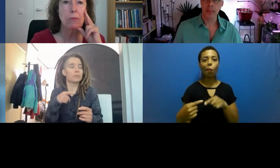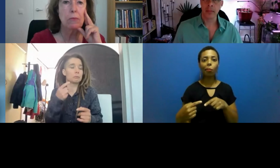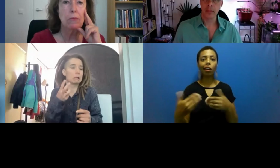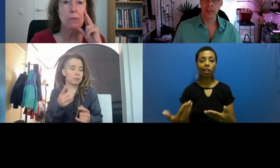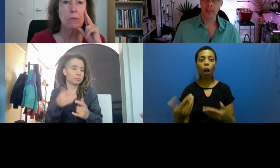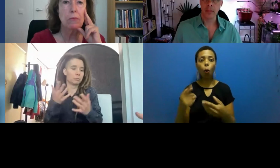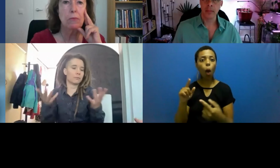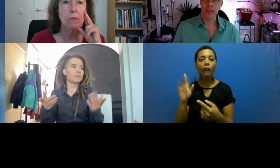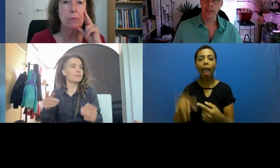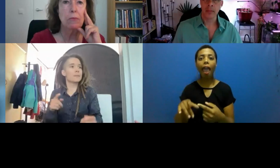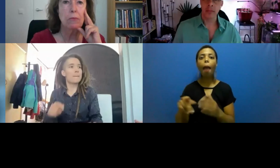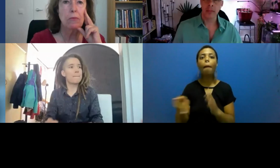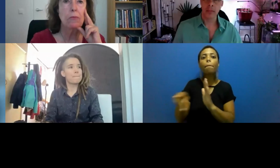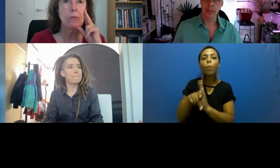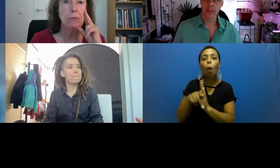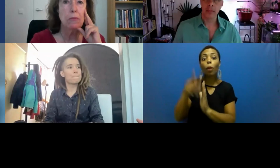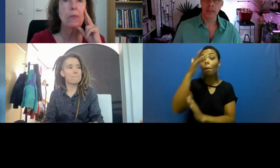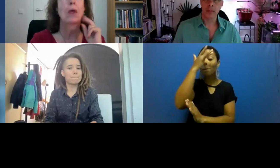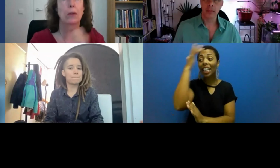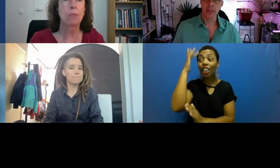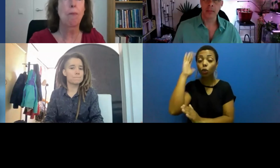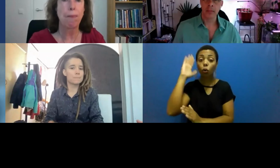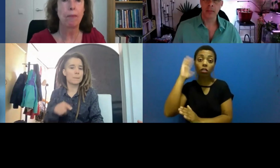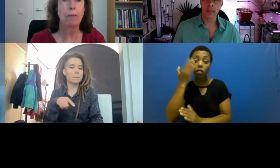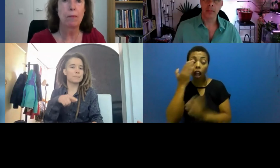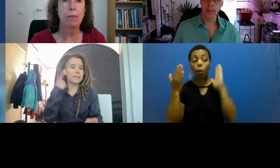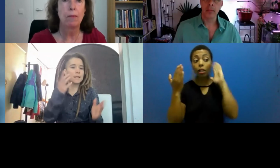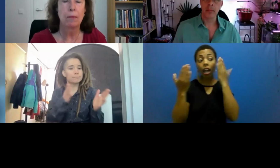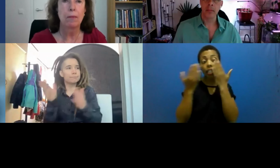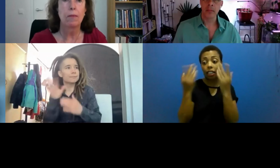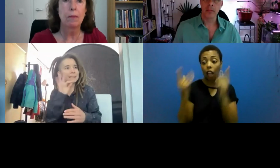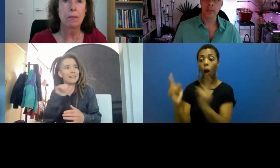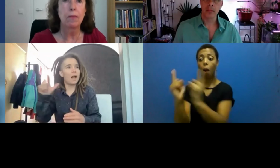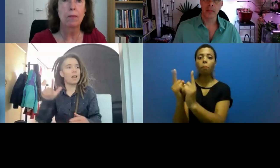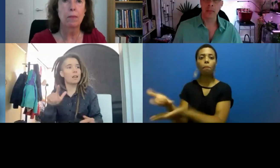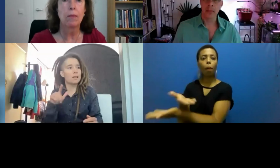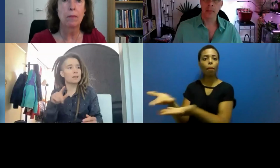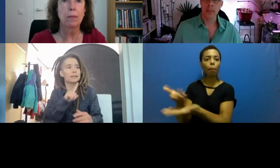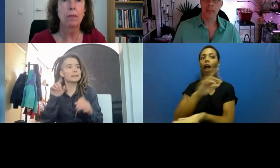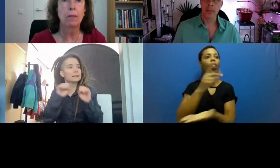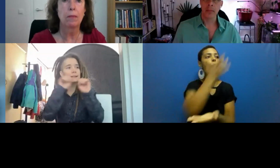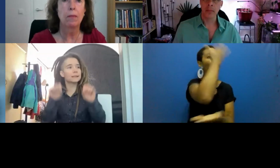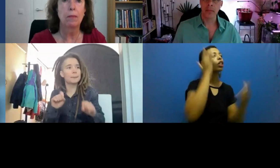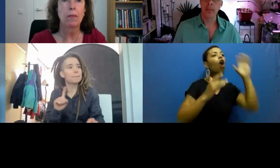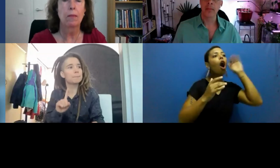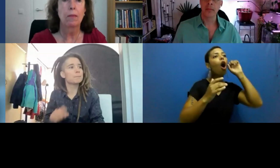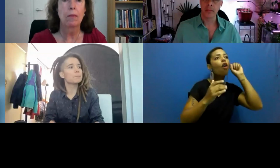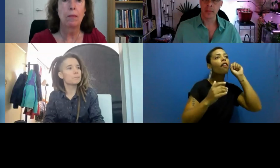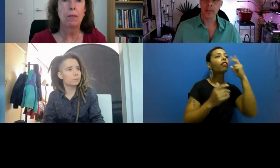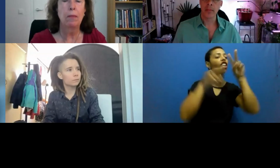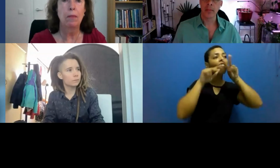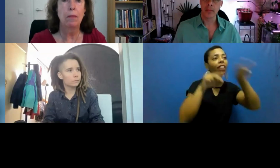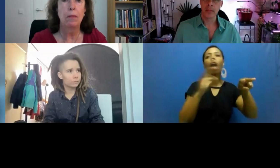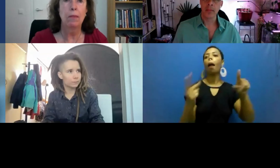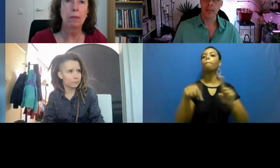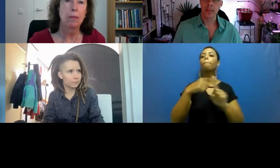It's not a deafblind person and a hearing person, but it's between deafblind people. And I think